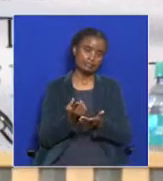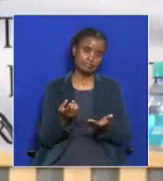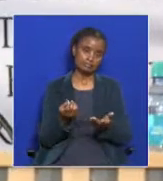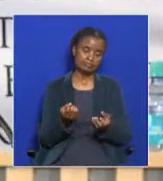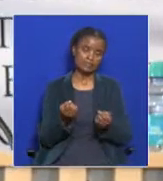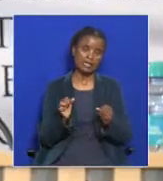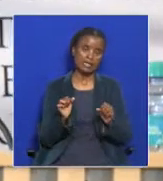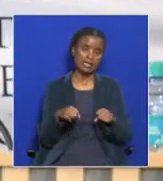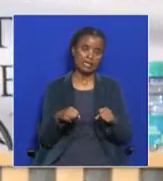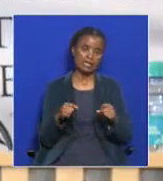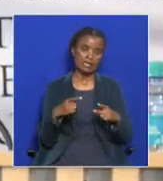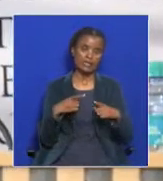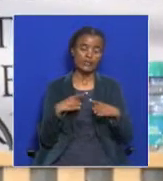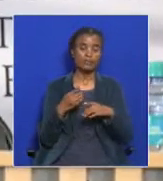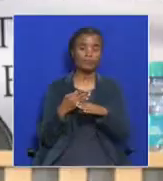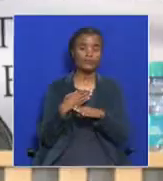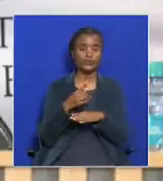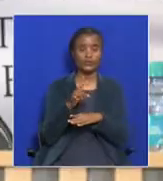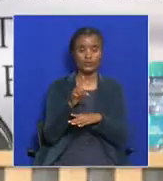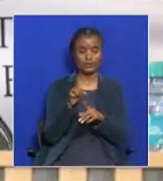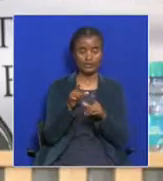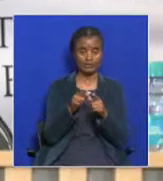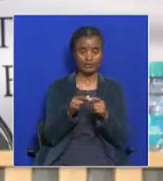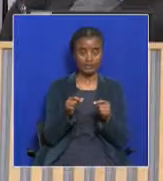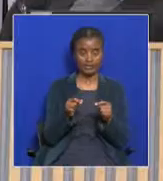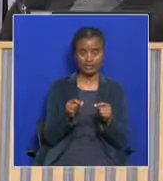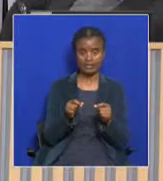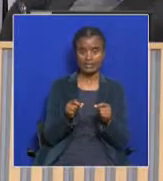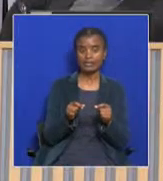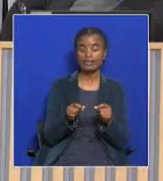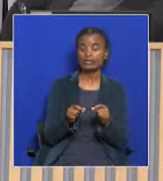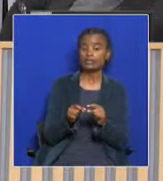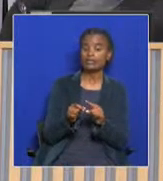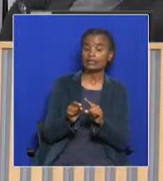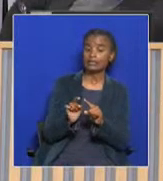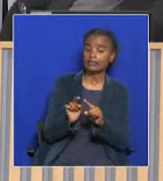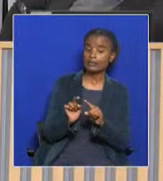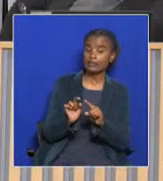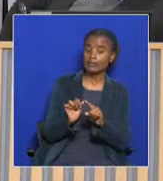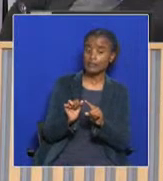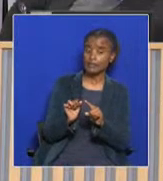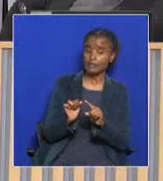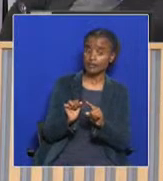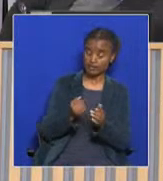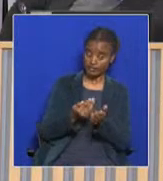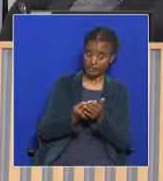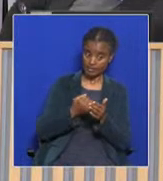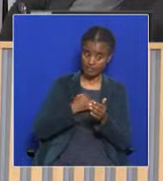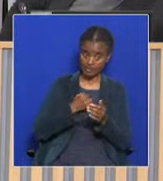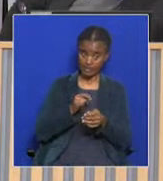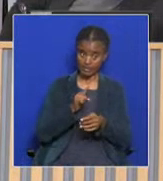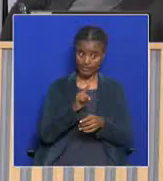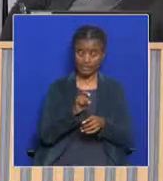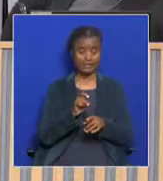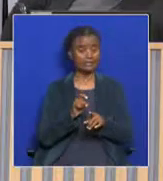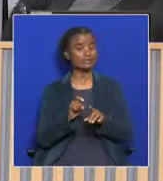questions. However... May I quickly ask mine? Oh, yes, if it's a question, Chair. I thought you were closing the...